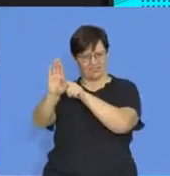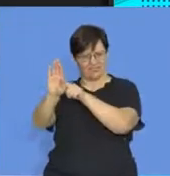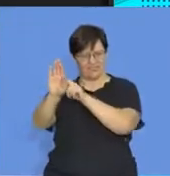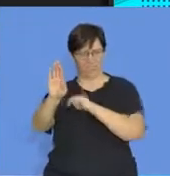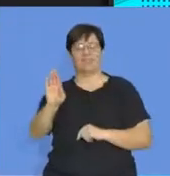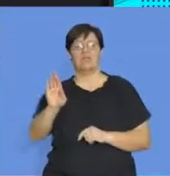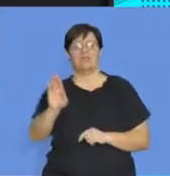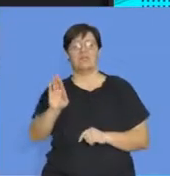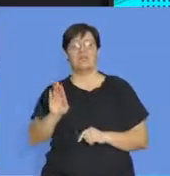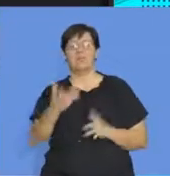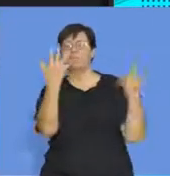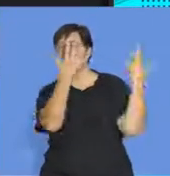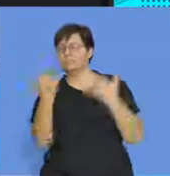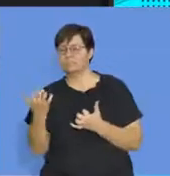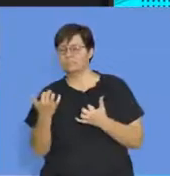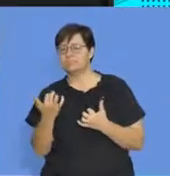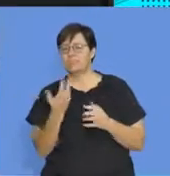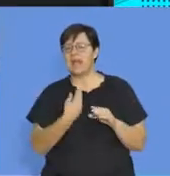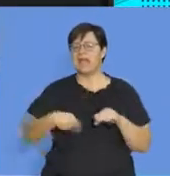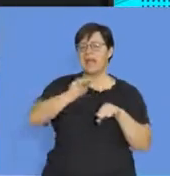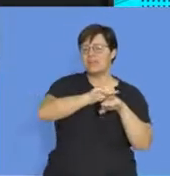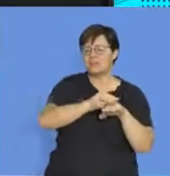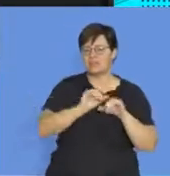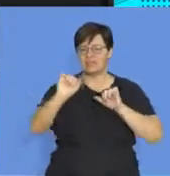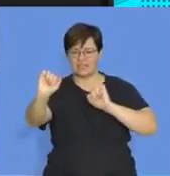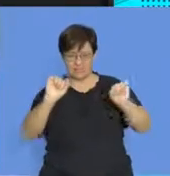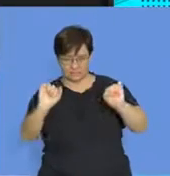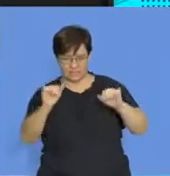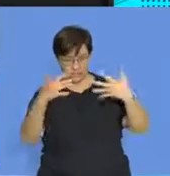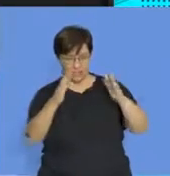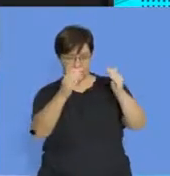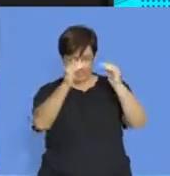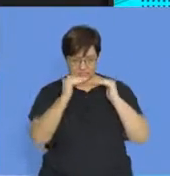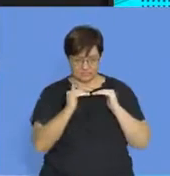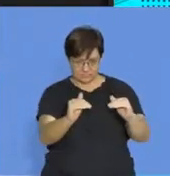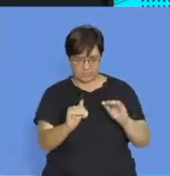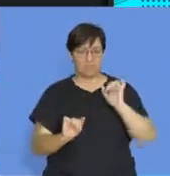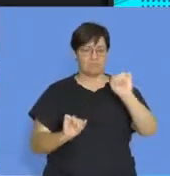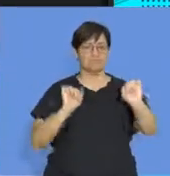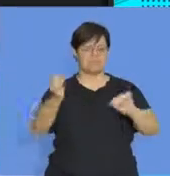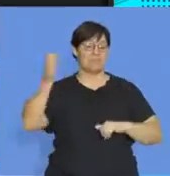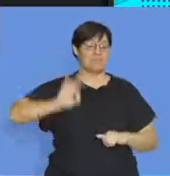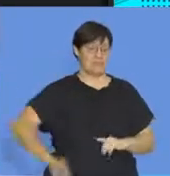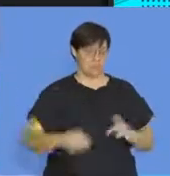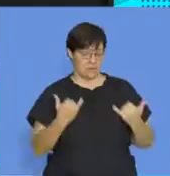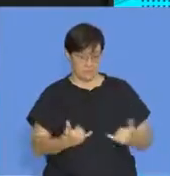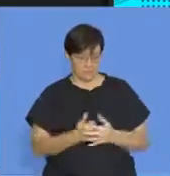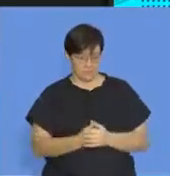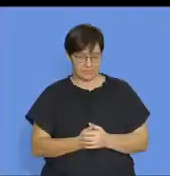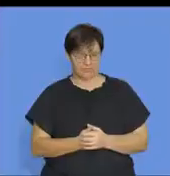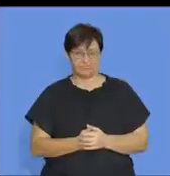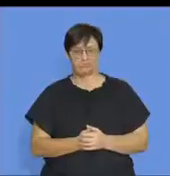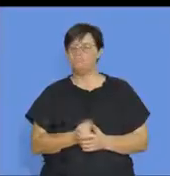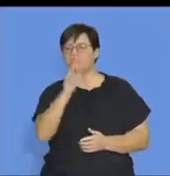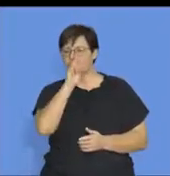and we calculated interest and capital. We're now moving on to their salaries. Right, so let's look at